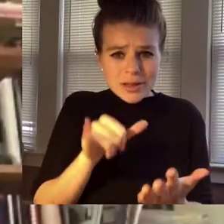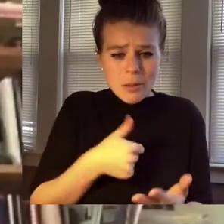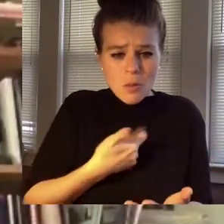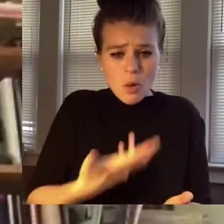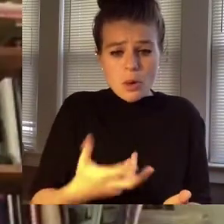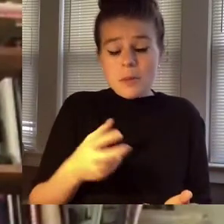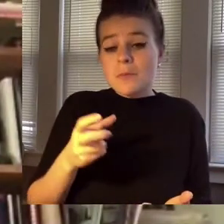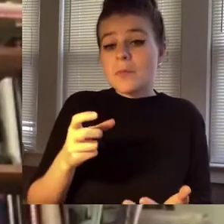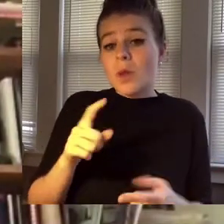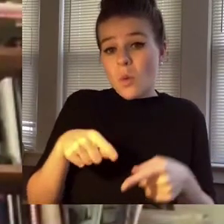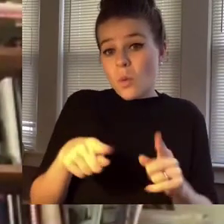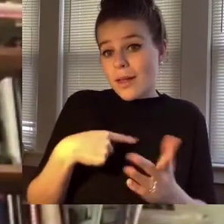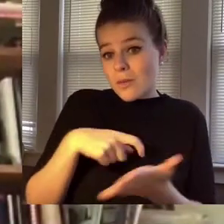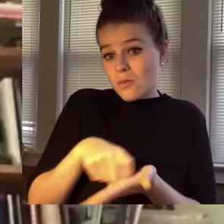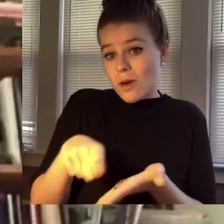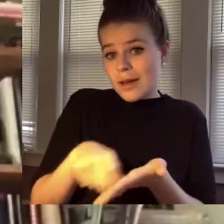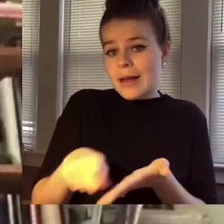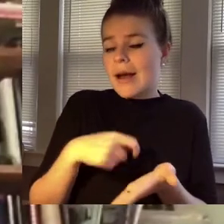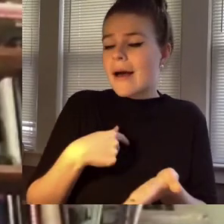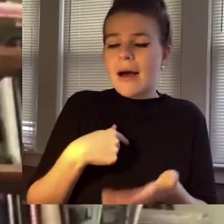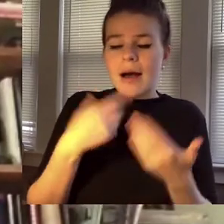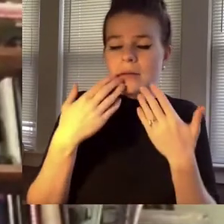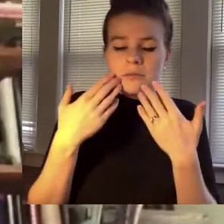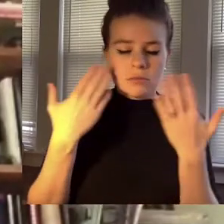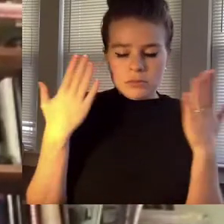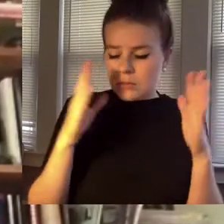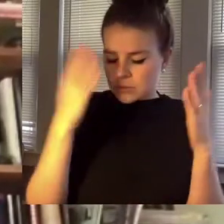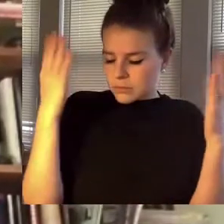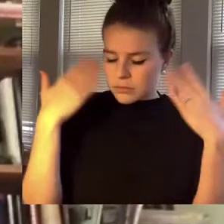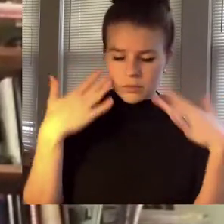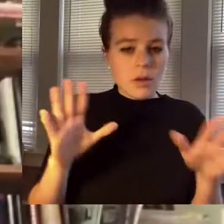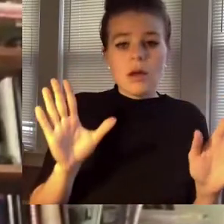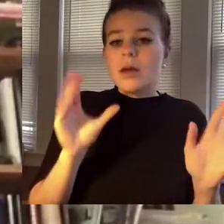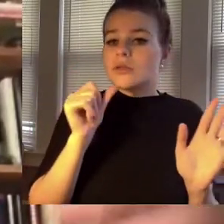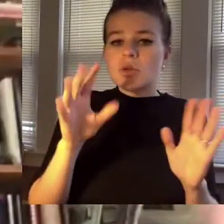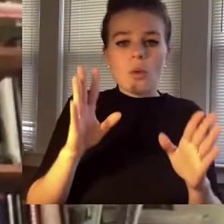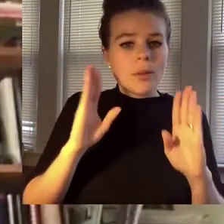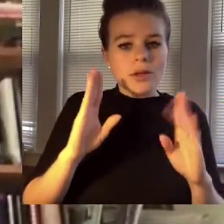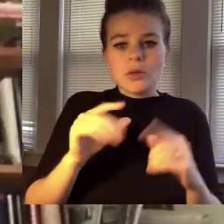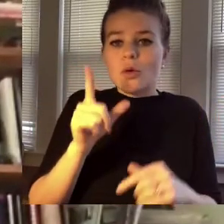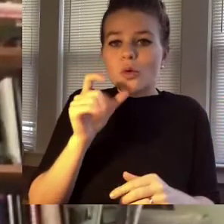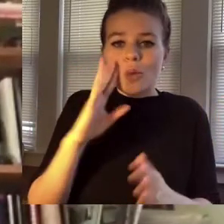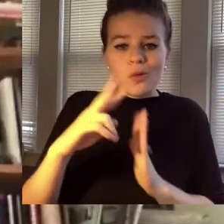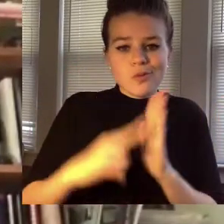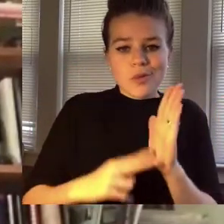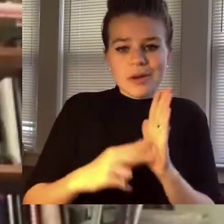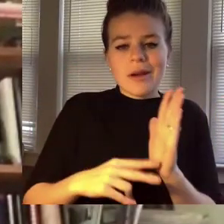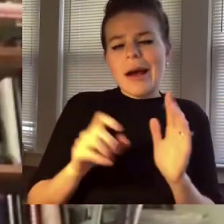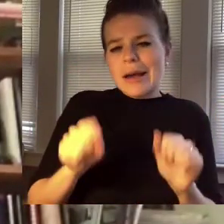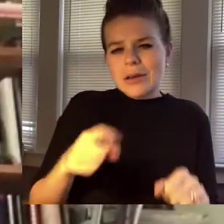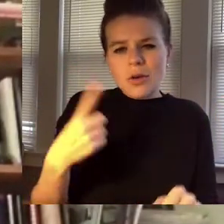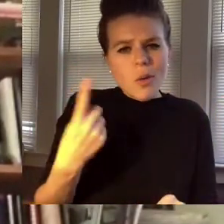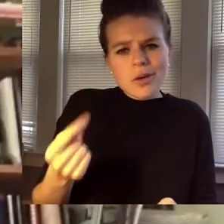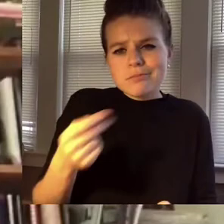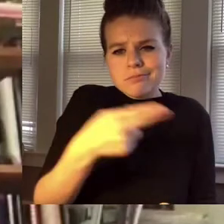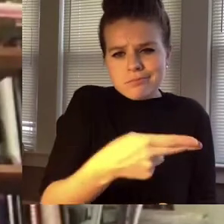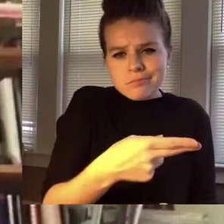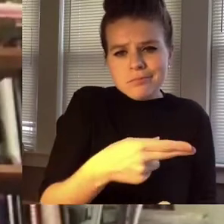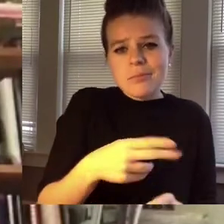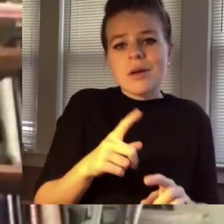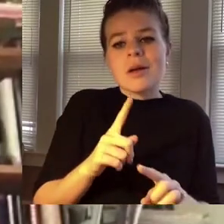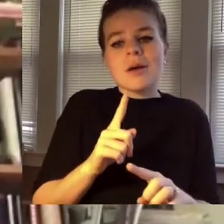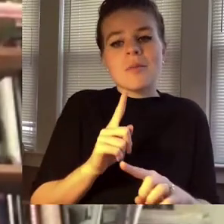poem, I don't think about who's reading it because I can discard it. Publishing is a different question. It's a different ethical